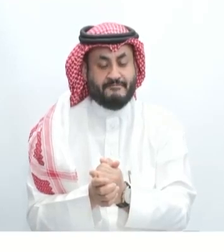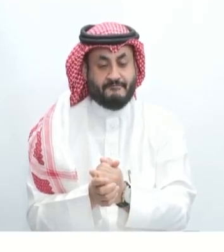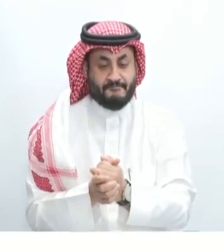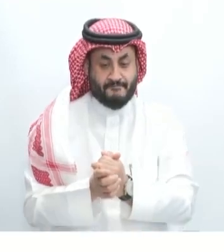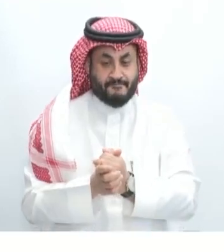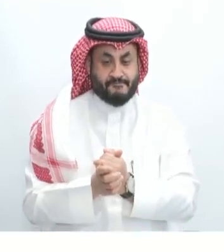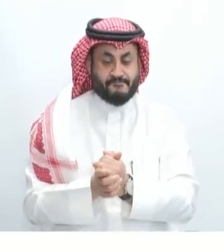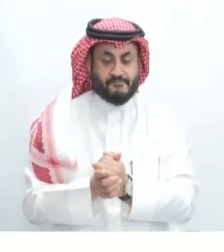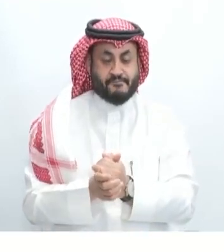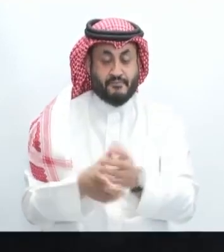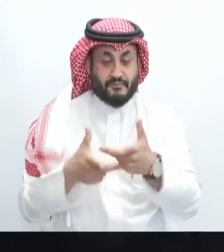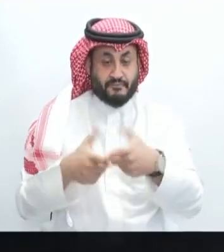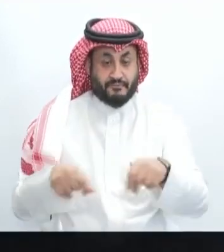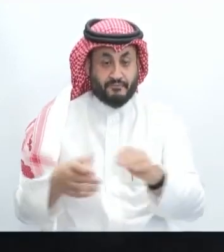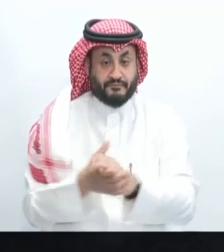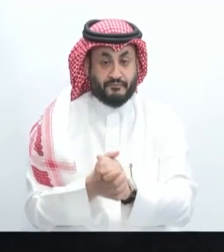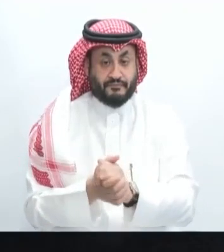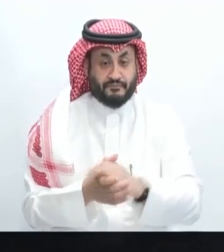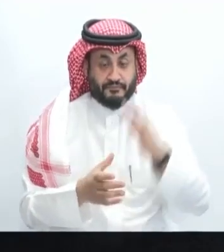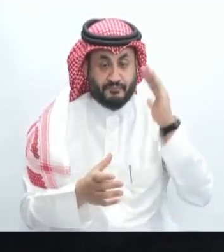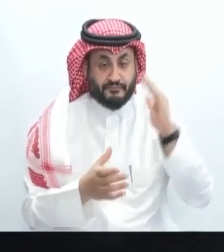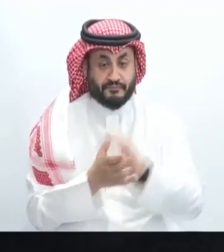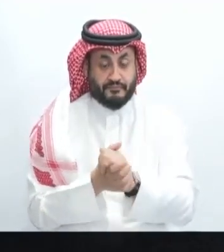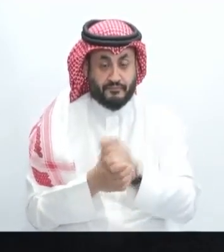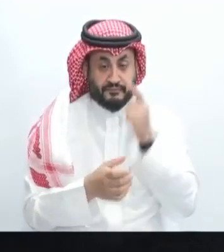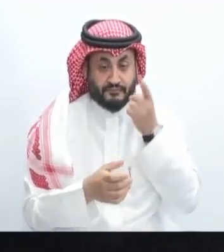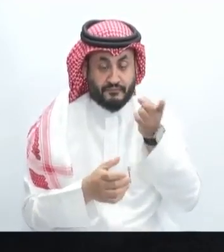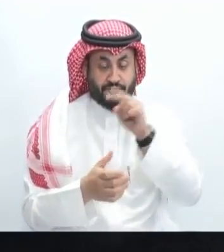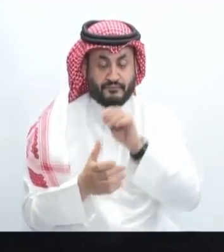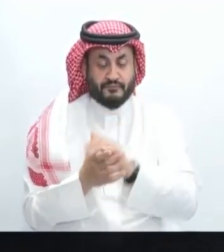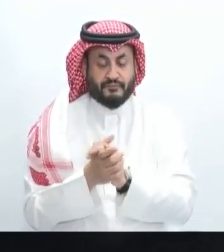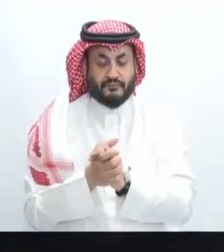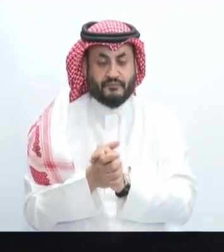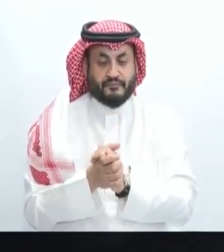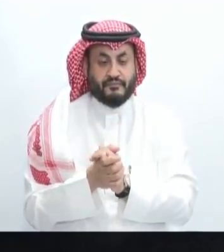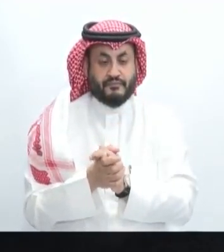So now we have reached the end of our lesson. Thank you very much for watching, and I'll see you next time.